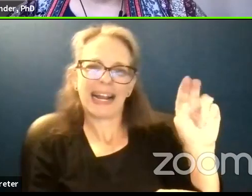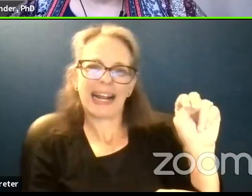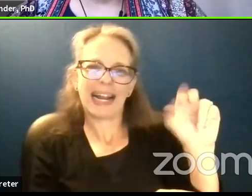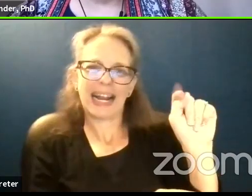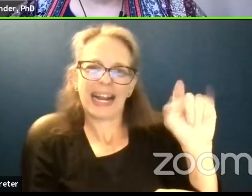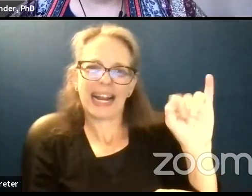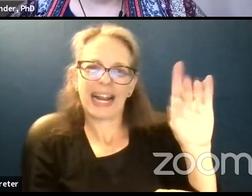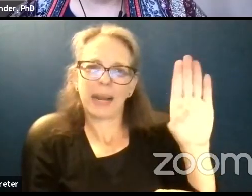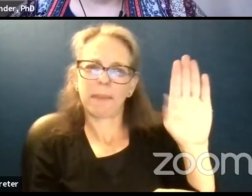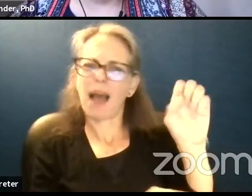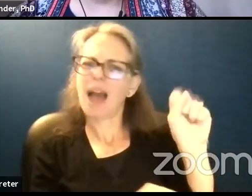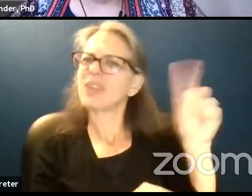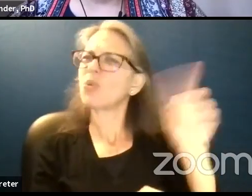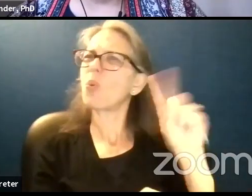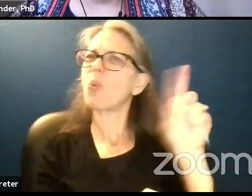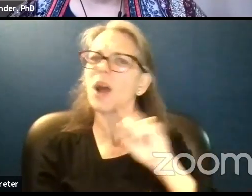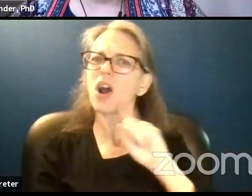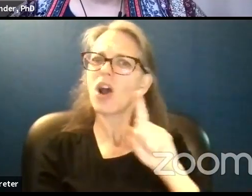in your blood. Yeah. So